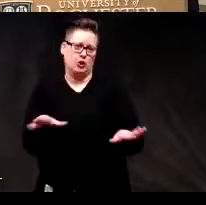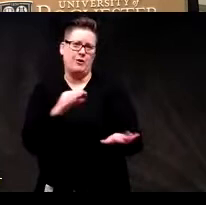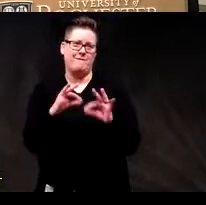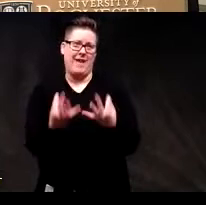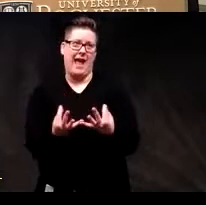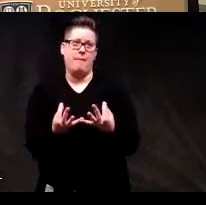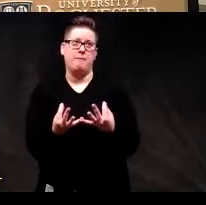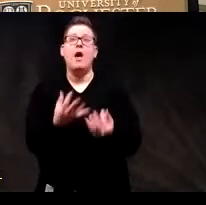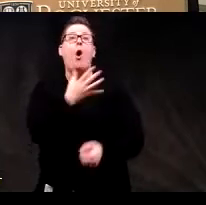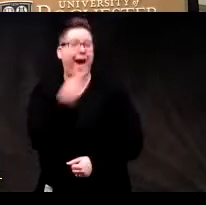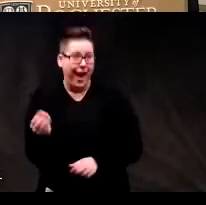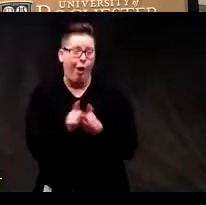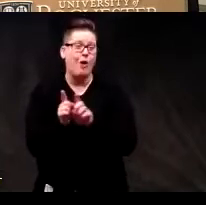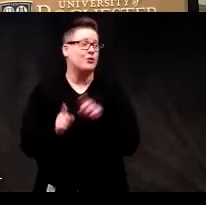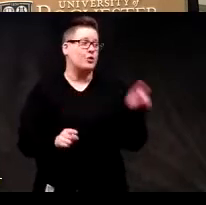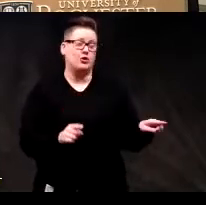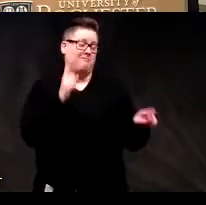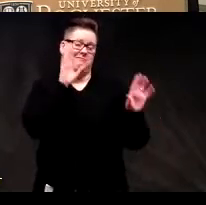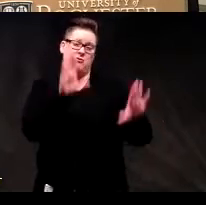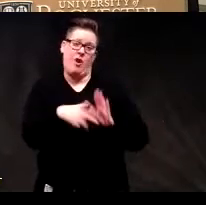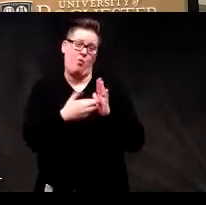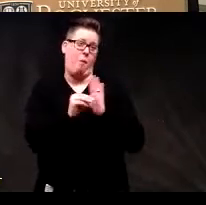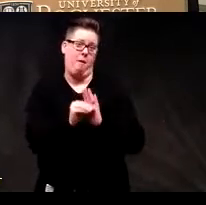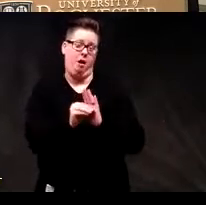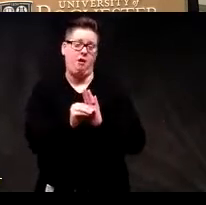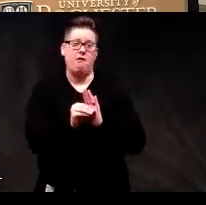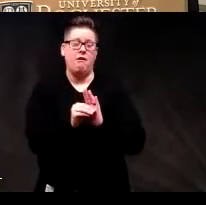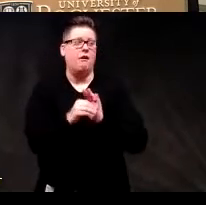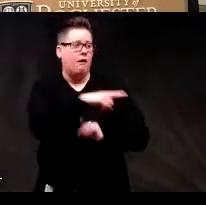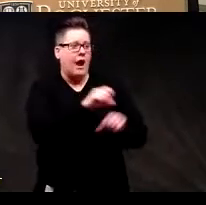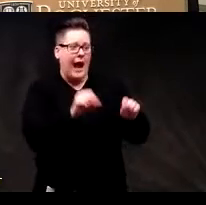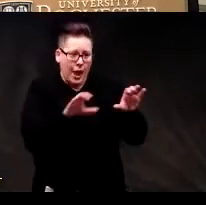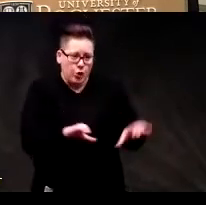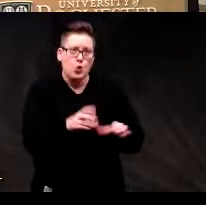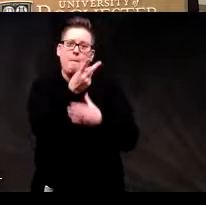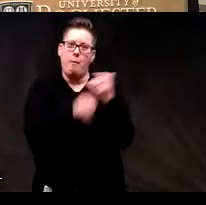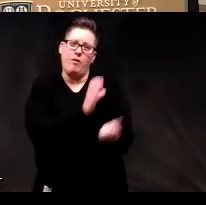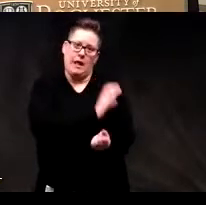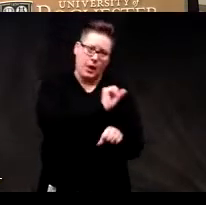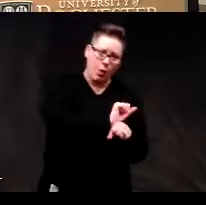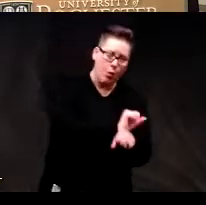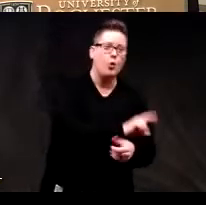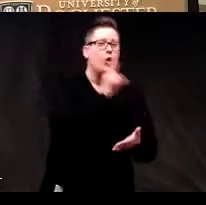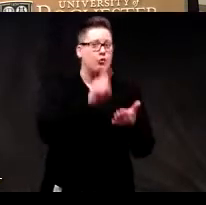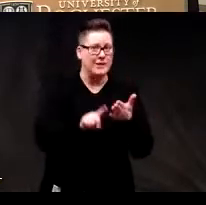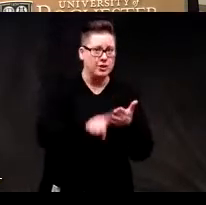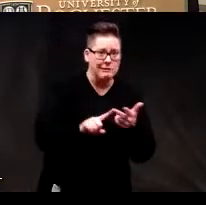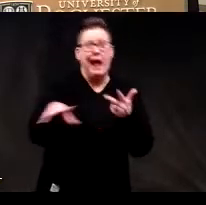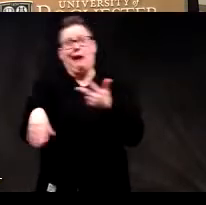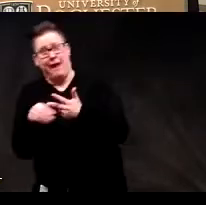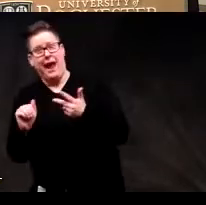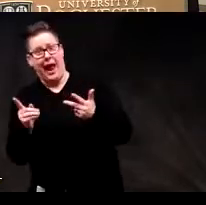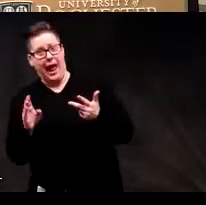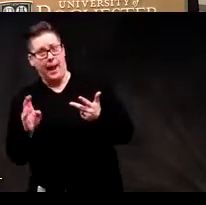say as well that Dr. Conway, I think, is a great role model for someone who can do clinical work, research, and